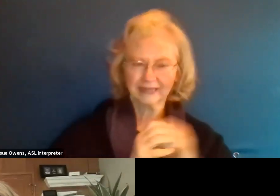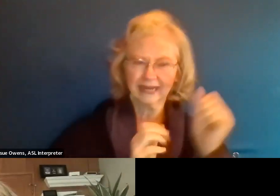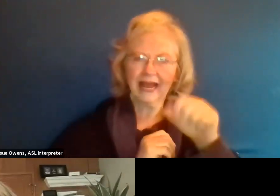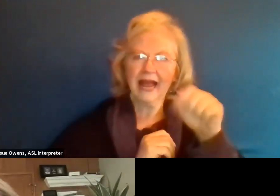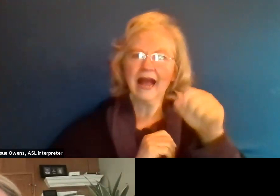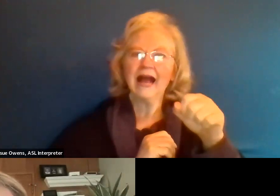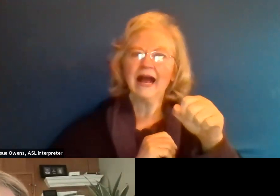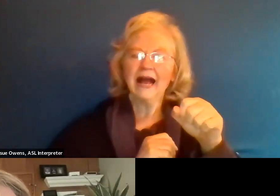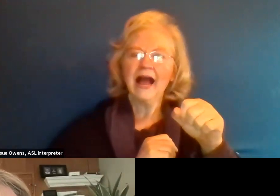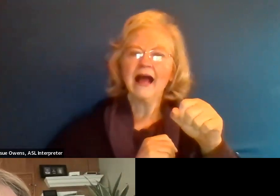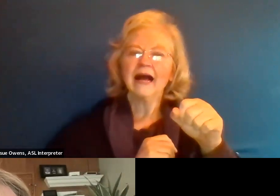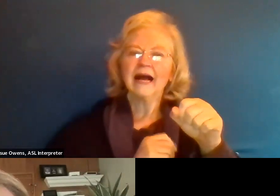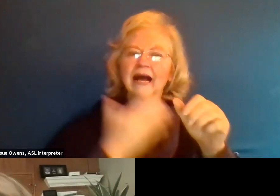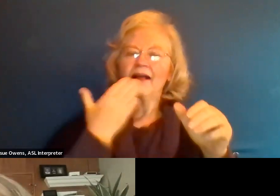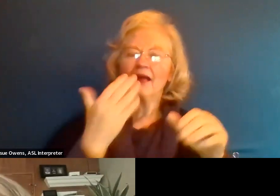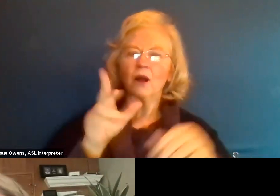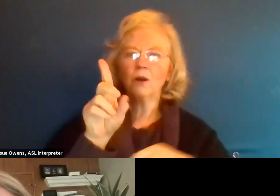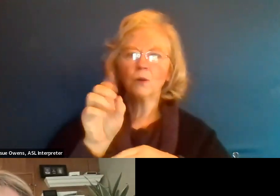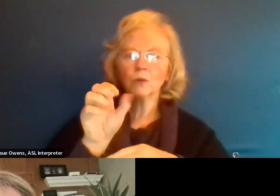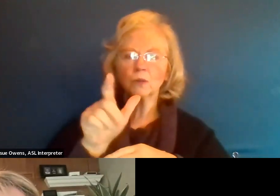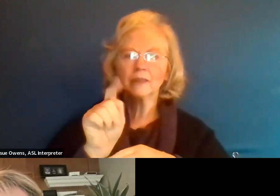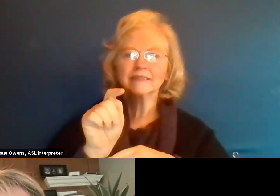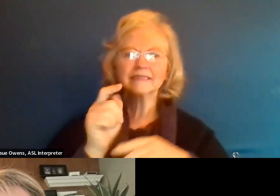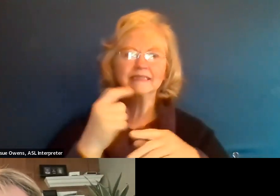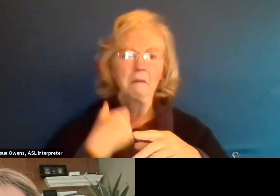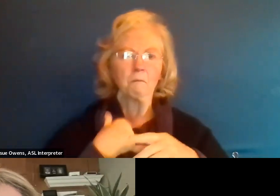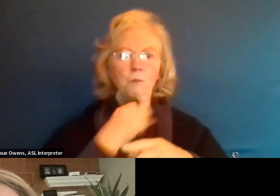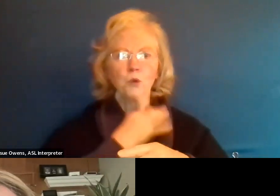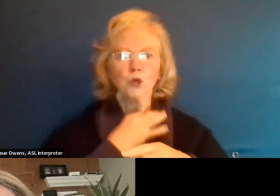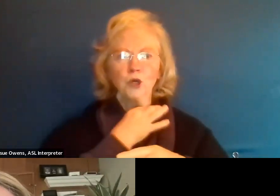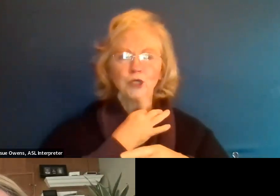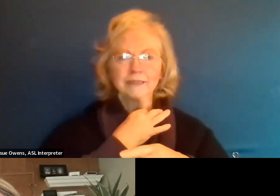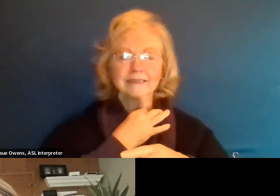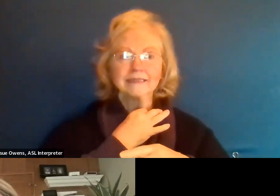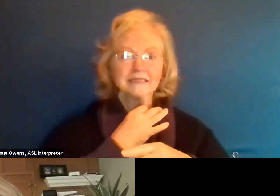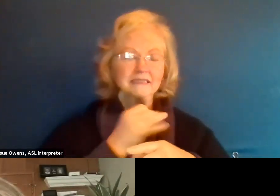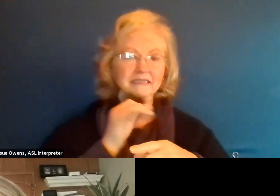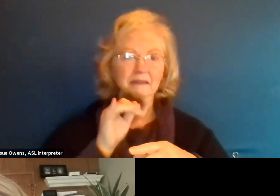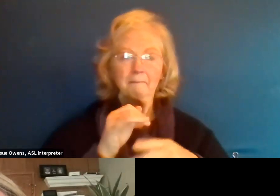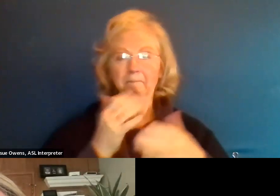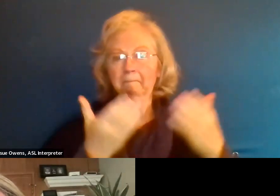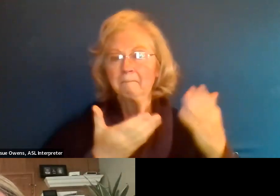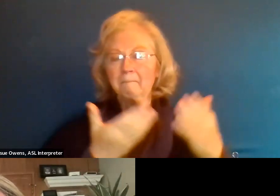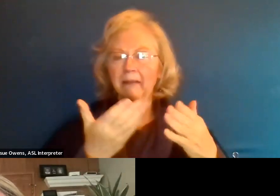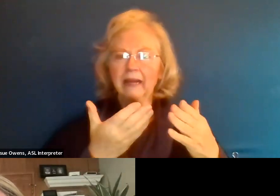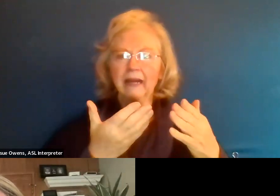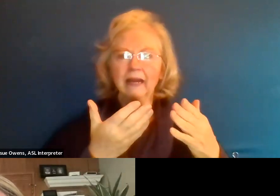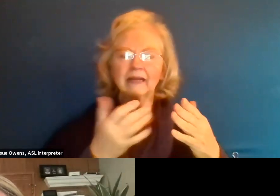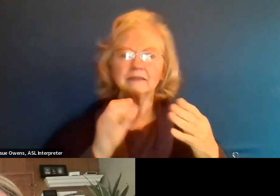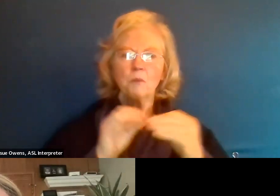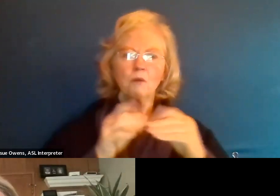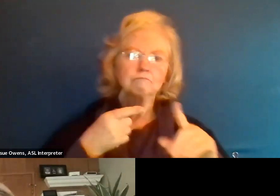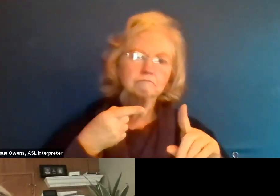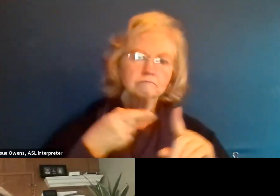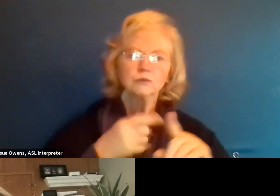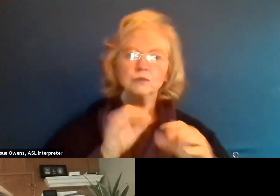Yeah, thanks, Dost. So this was a little bit, I was just curious if this might be a little more of like a specific practitioner question, but